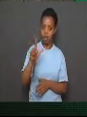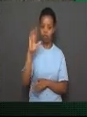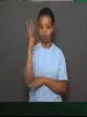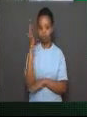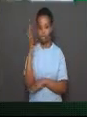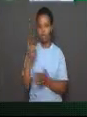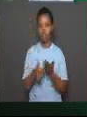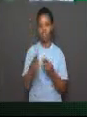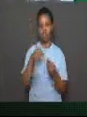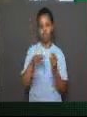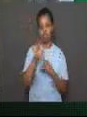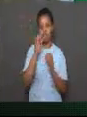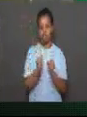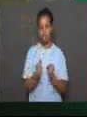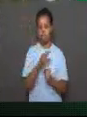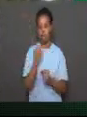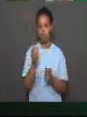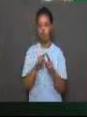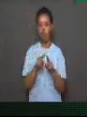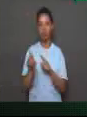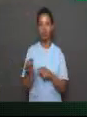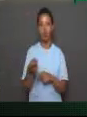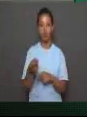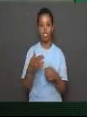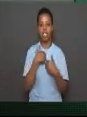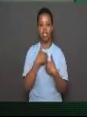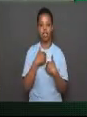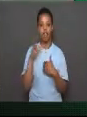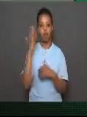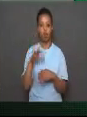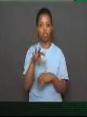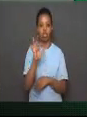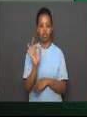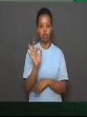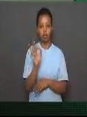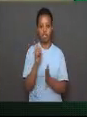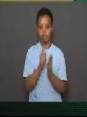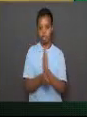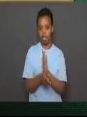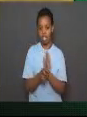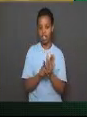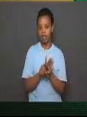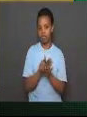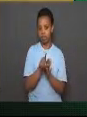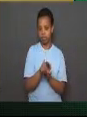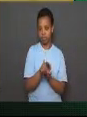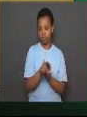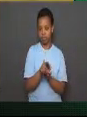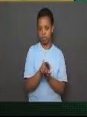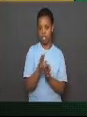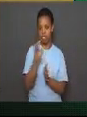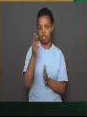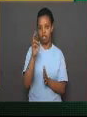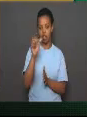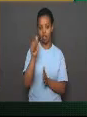Estuaries support a diverse fauna, including a variety of worms,